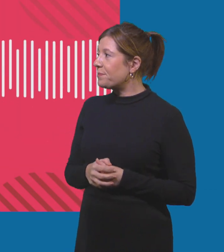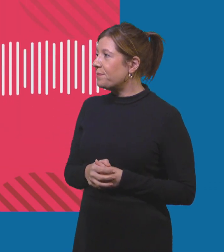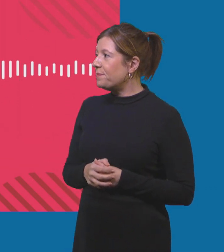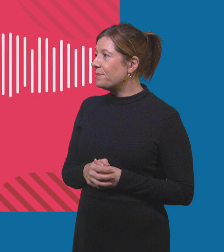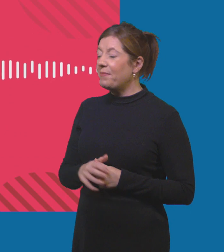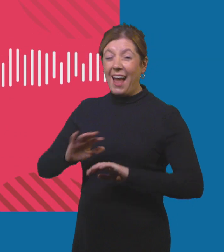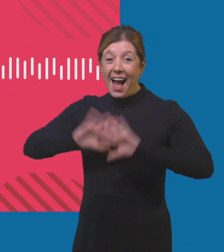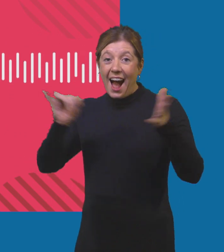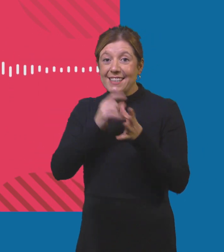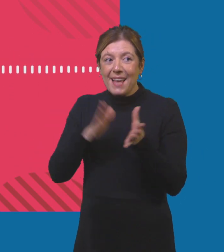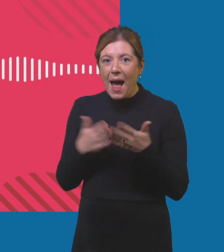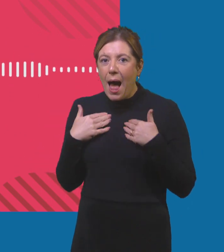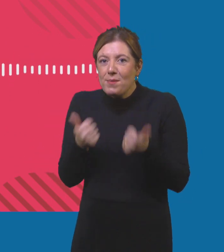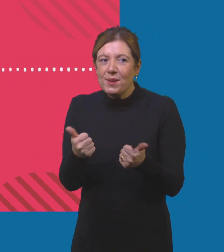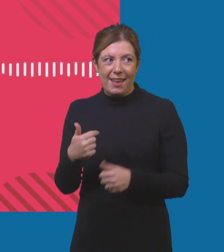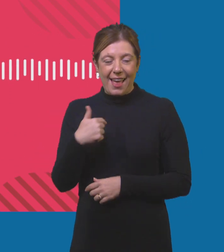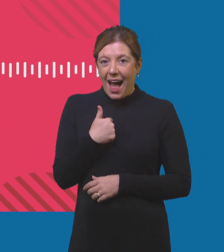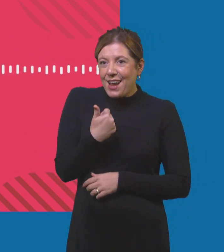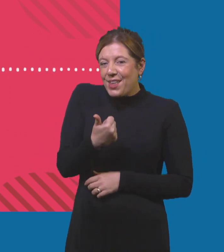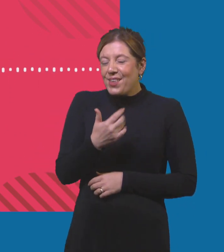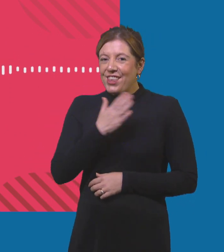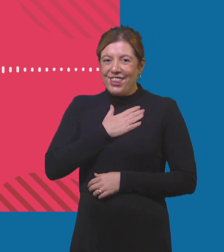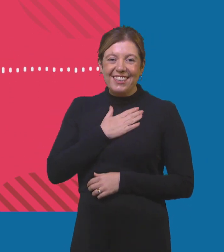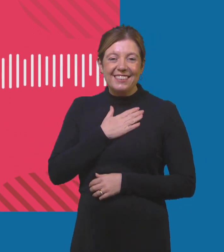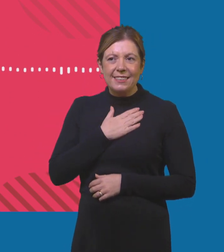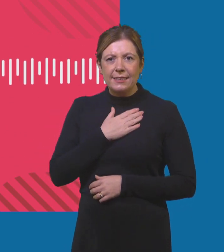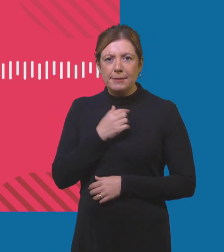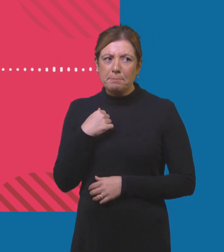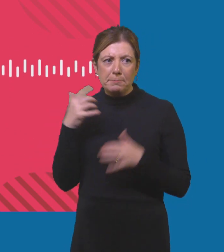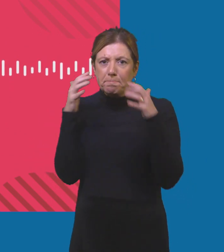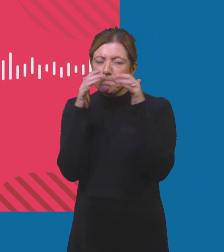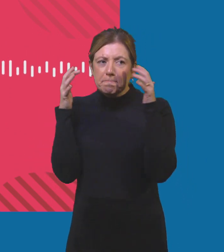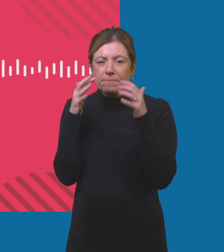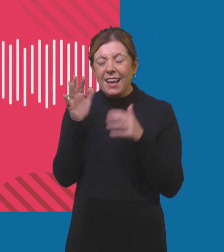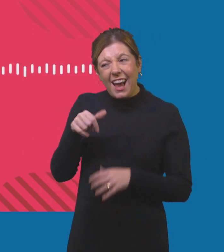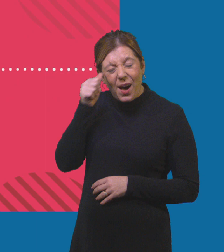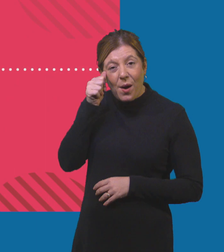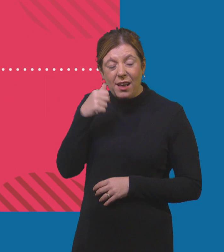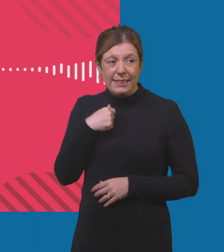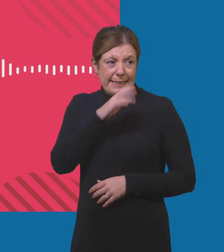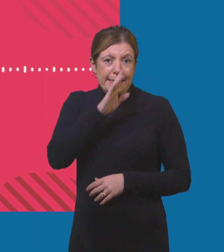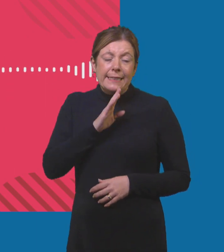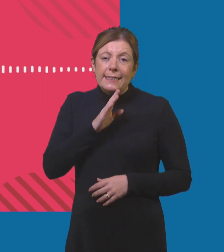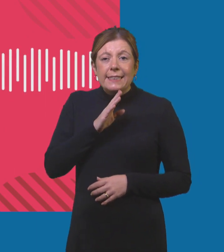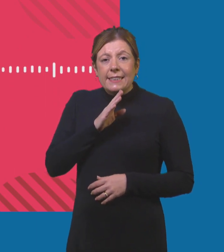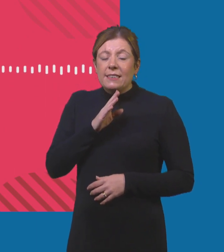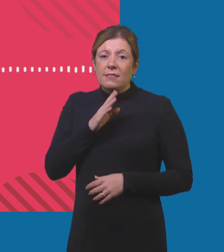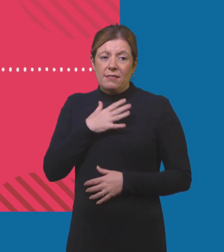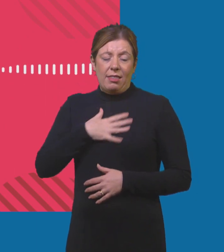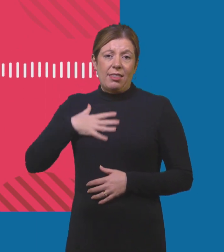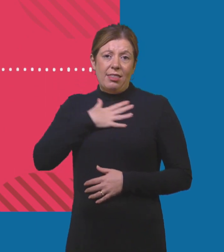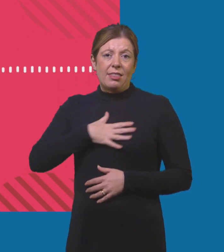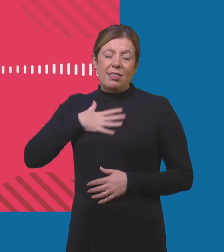Hi Sam, how are you? I'm good, my darling. I'm a bit tearful. I know. I'm a bit sad. I'm a bit